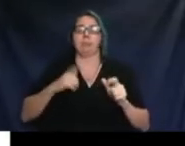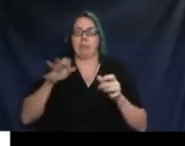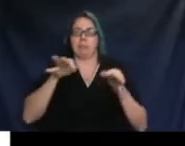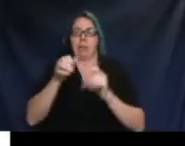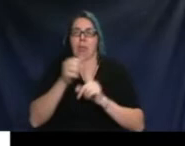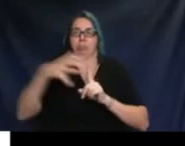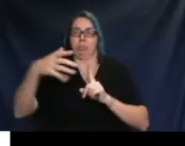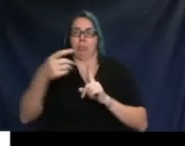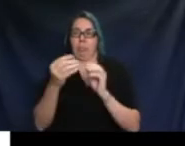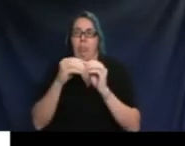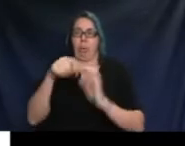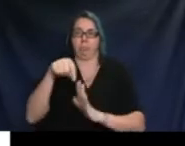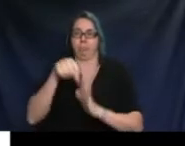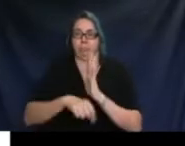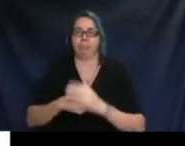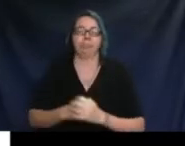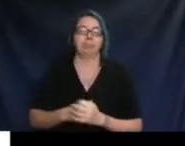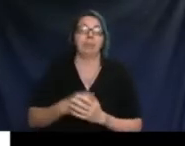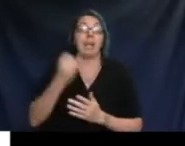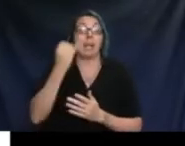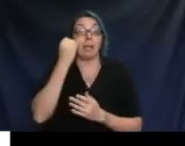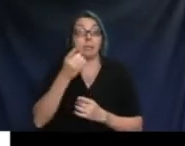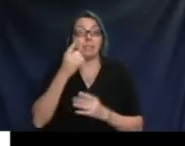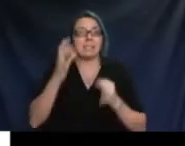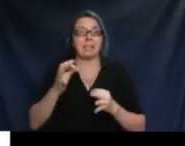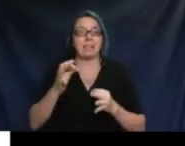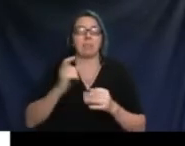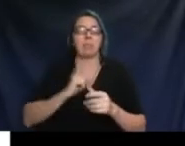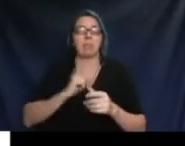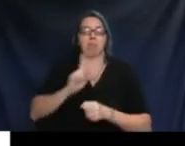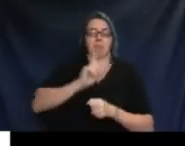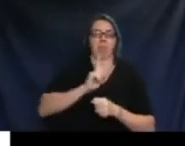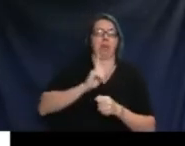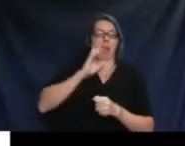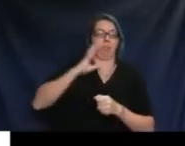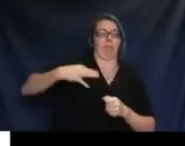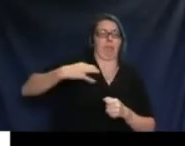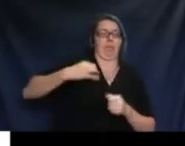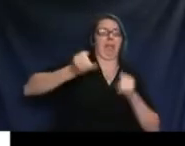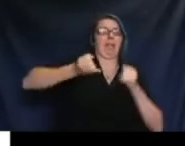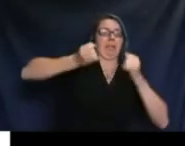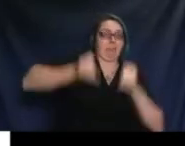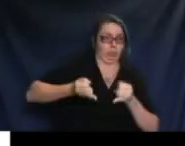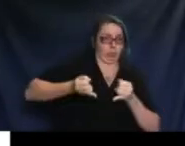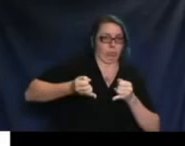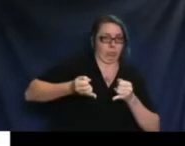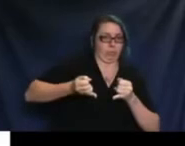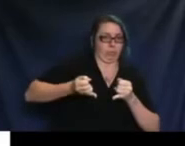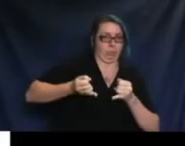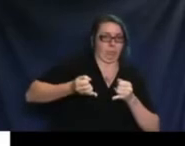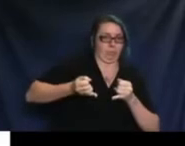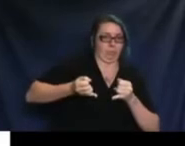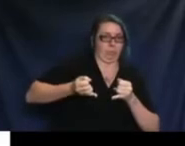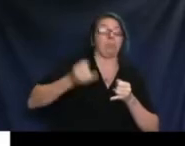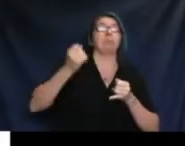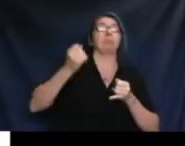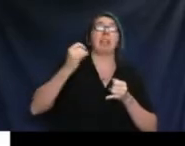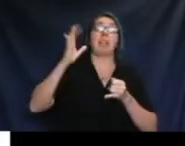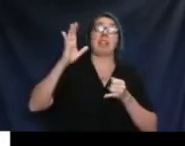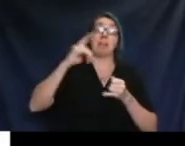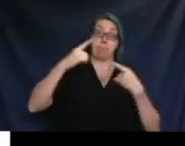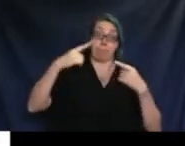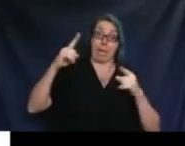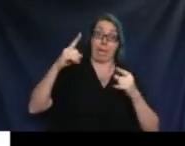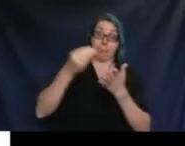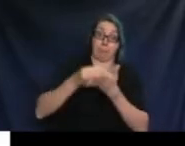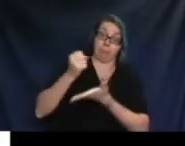If you apply as an individual artist, the grant that you get will be to you. So it will be going to you in